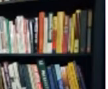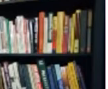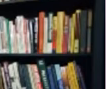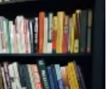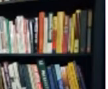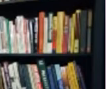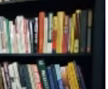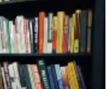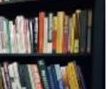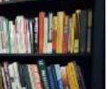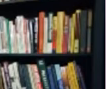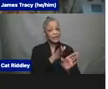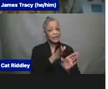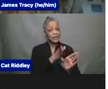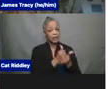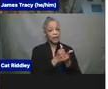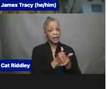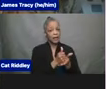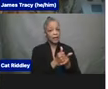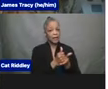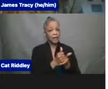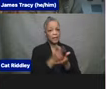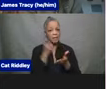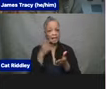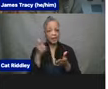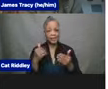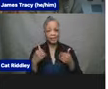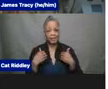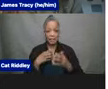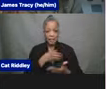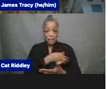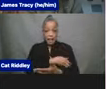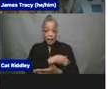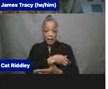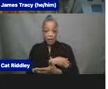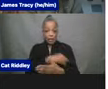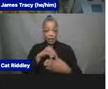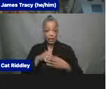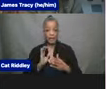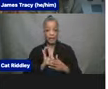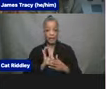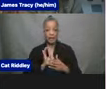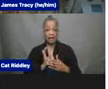psychological help, who are in power in our